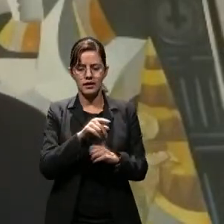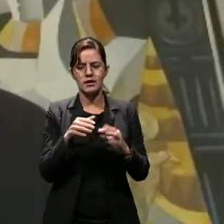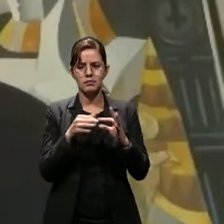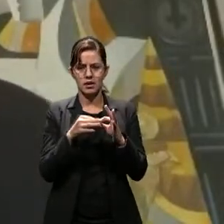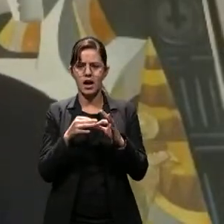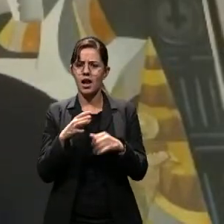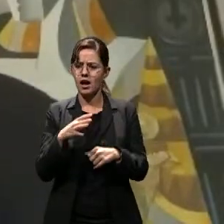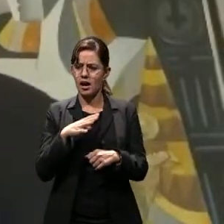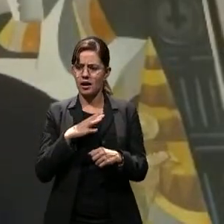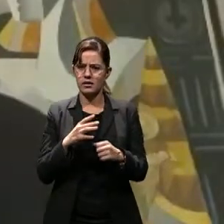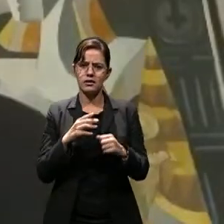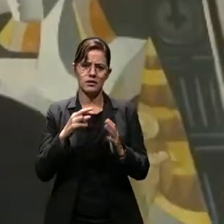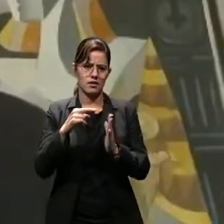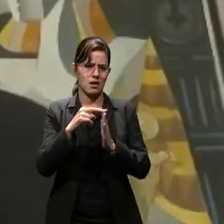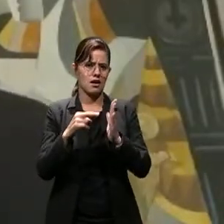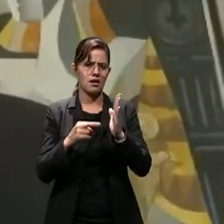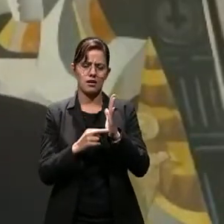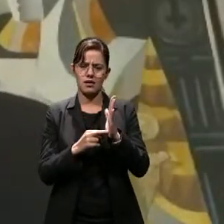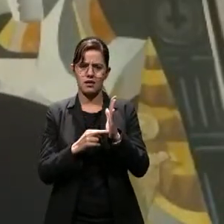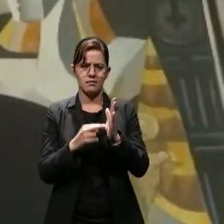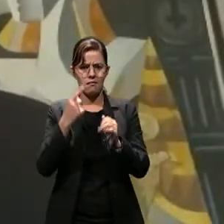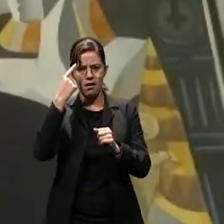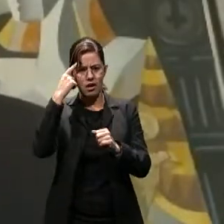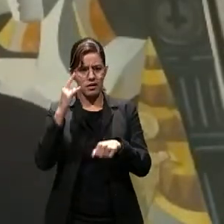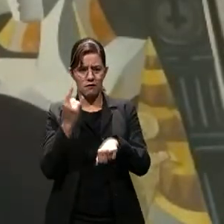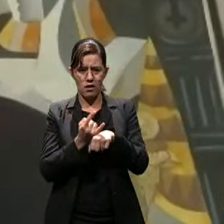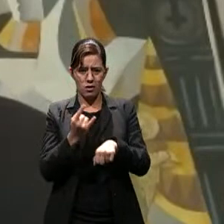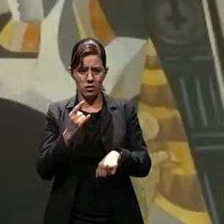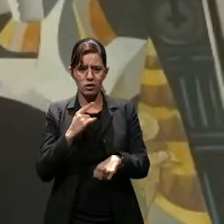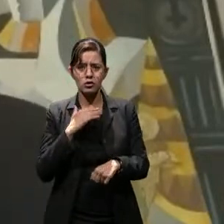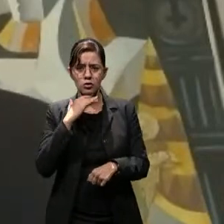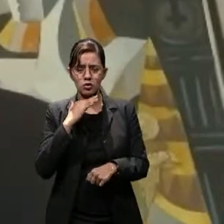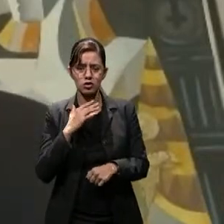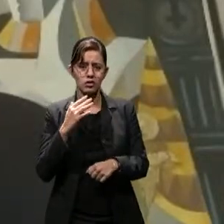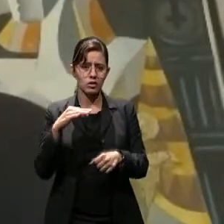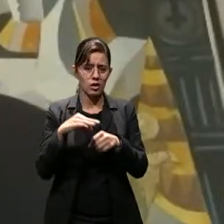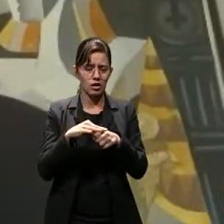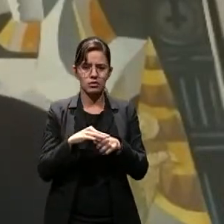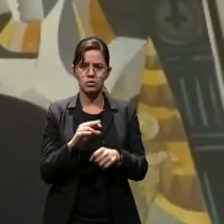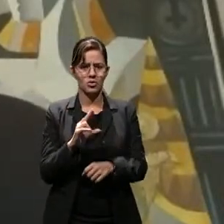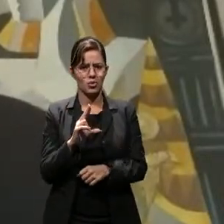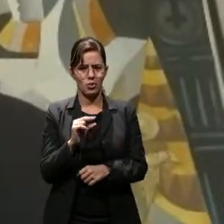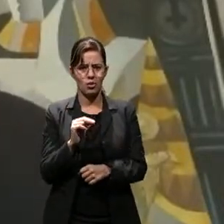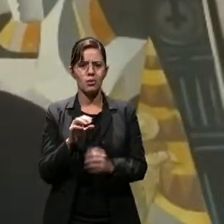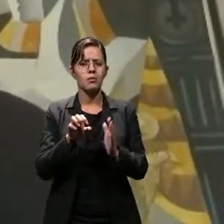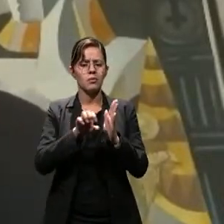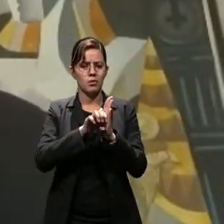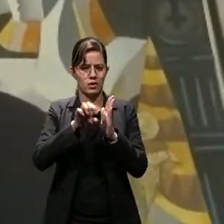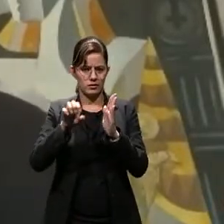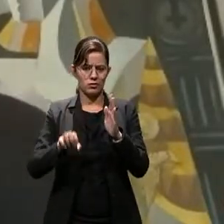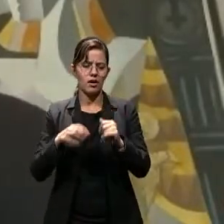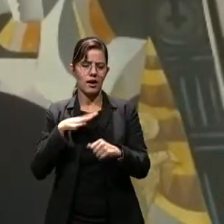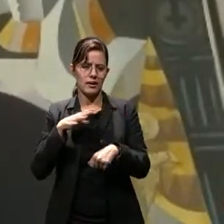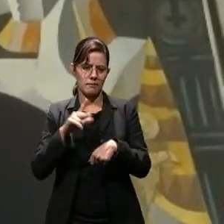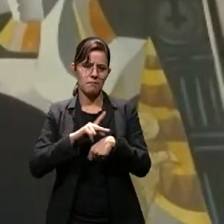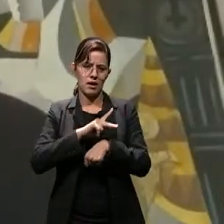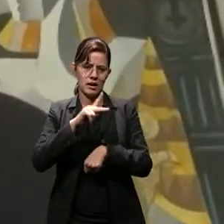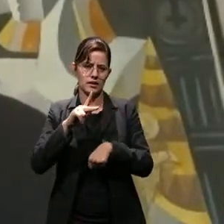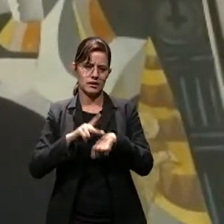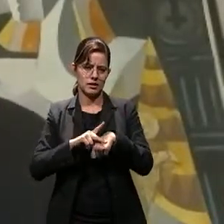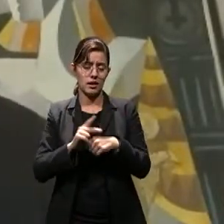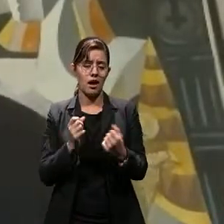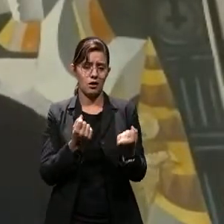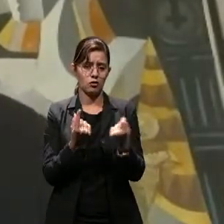to prevent these things from happening, even in countries where there are several phases of